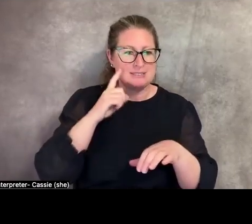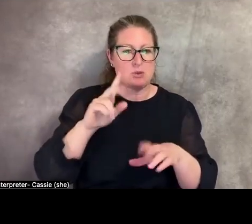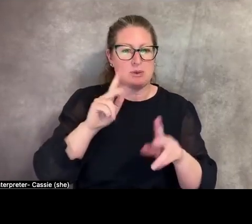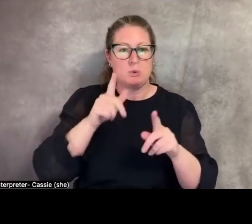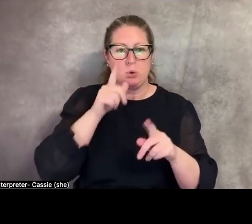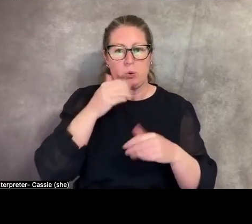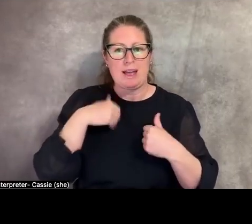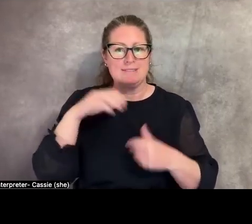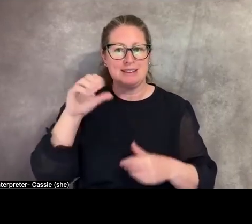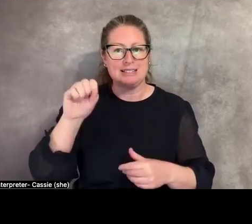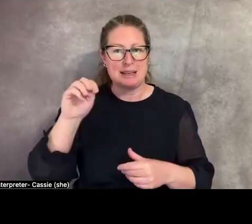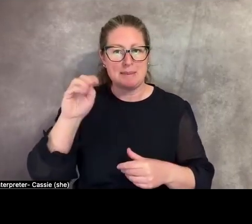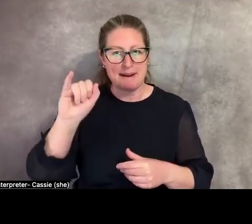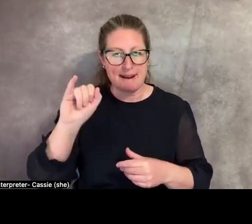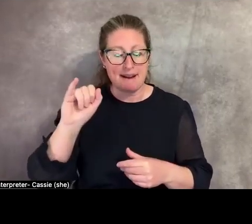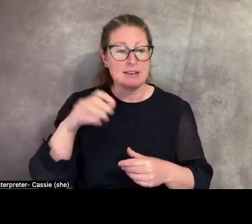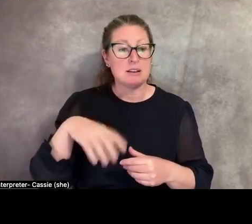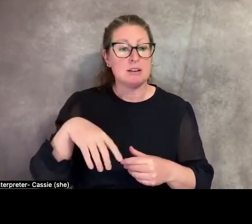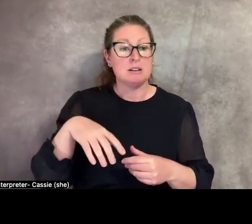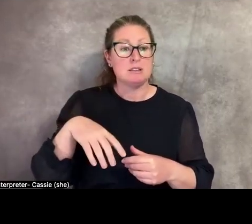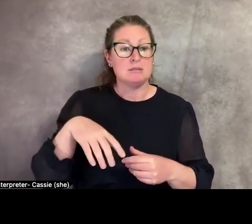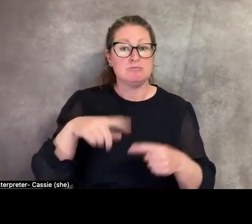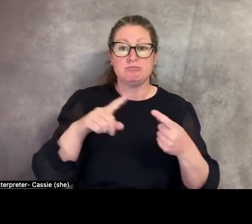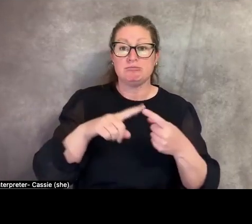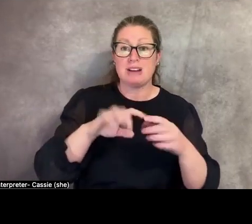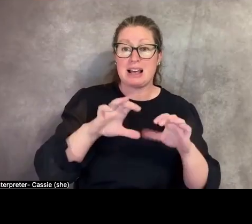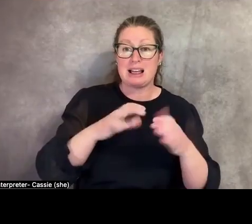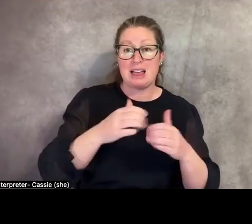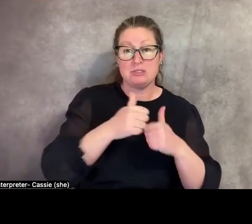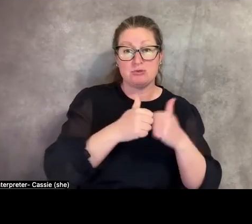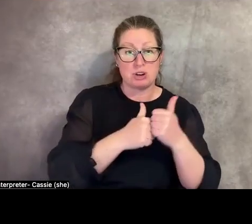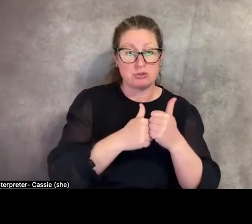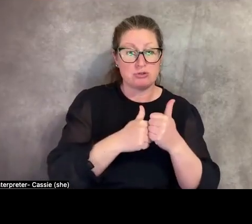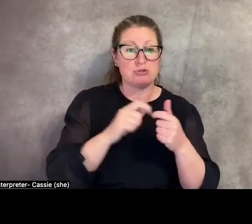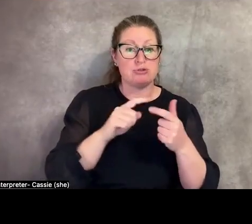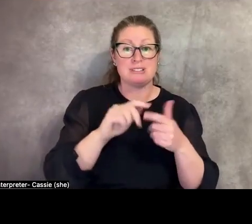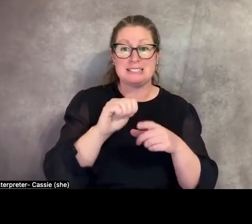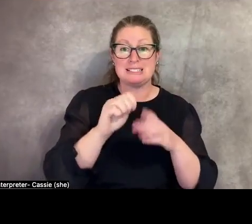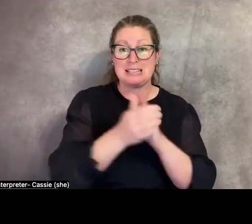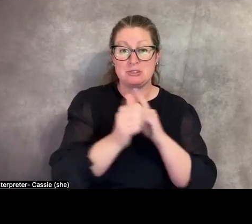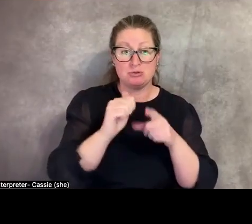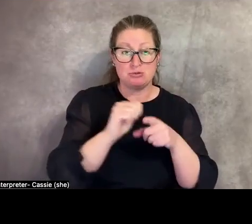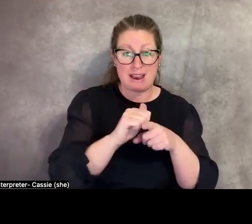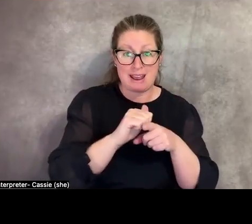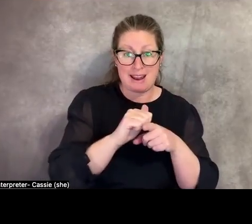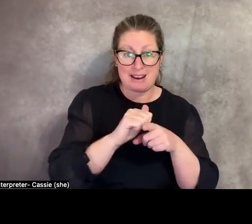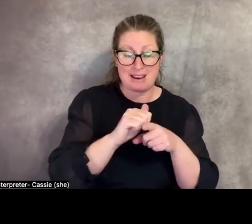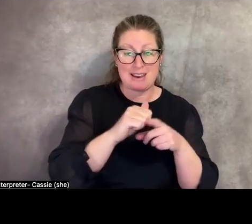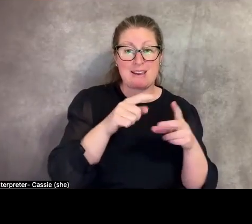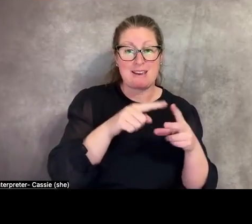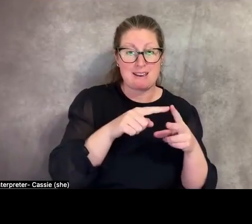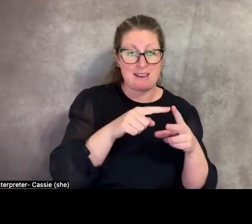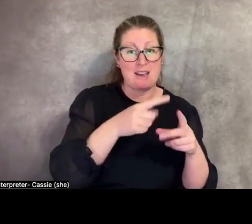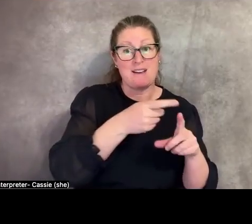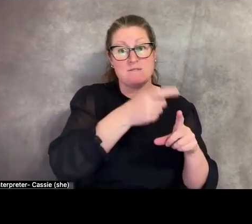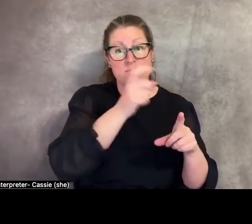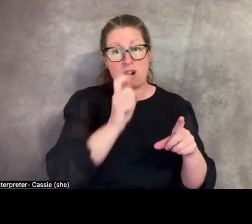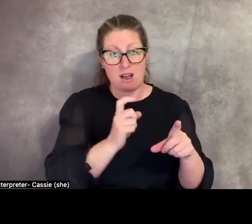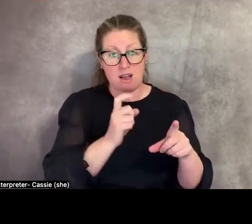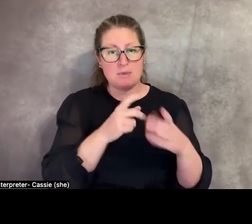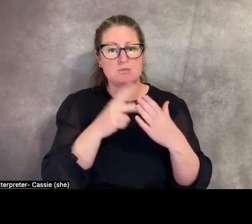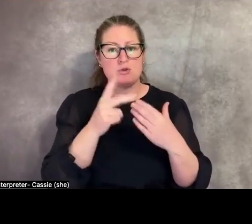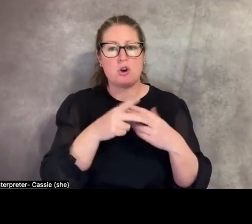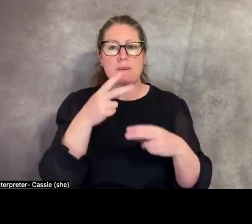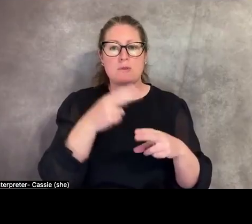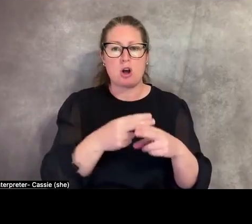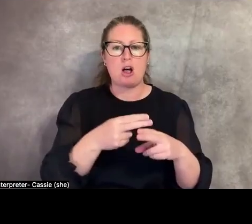illness. The class structure and the skills training components of the program were drawn from a program called